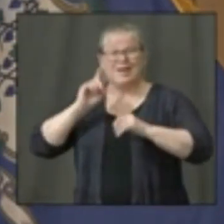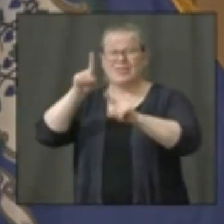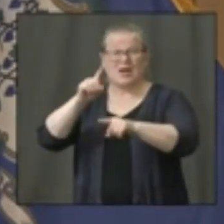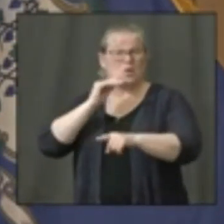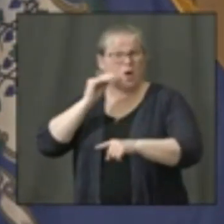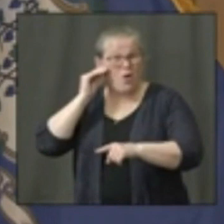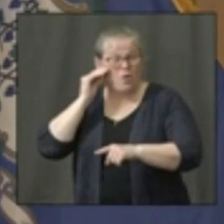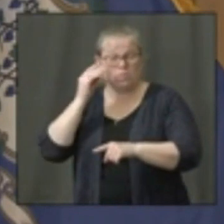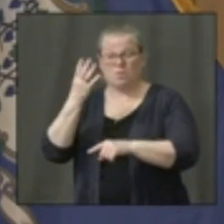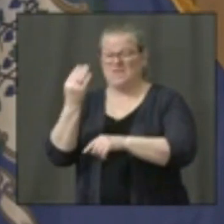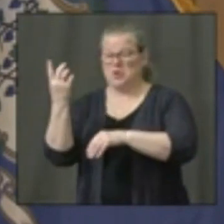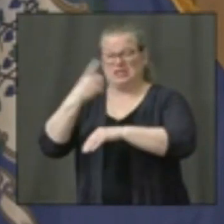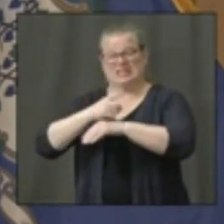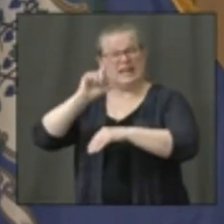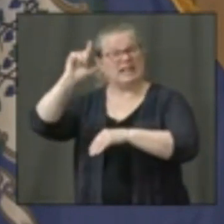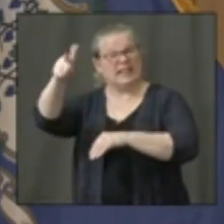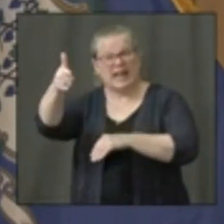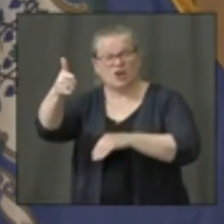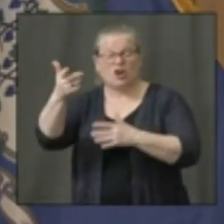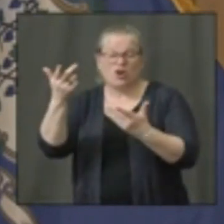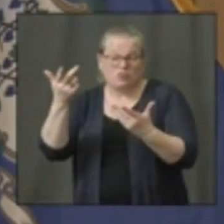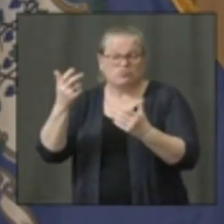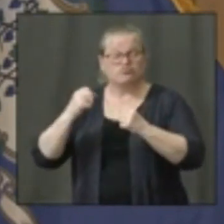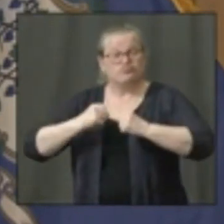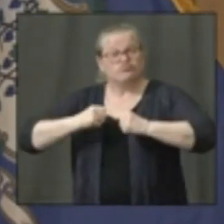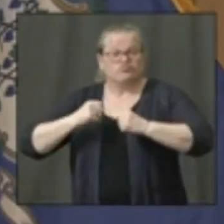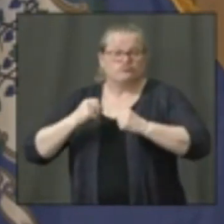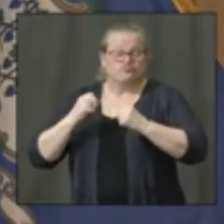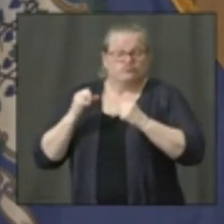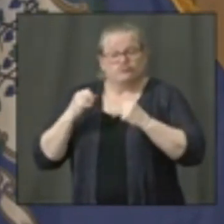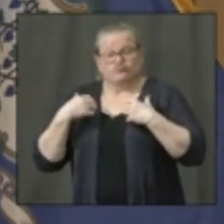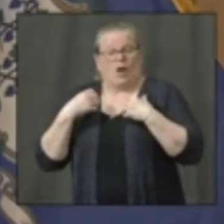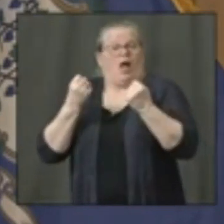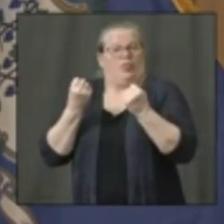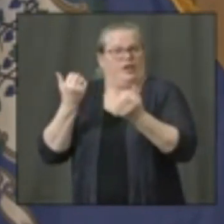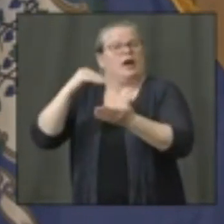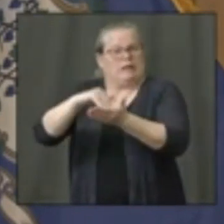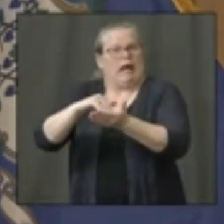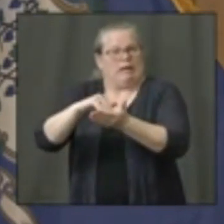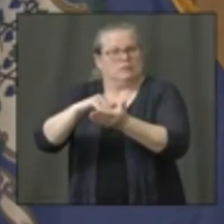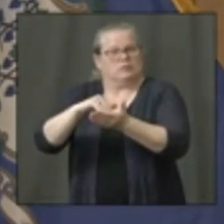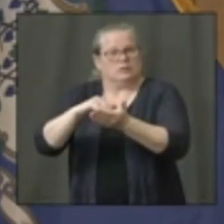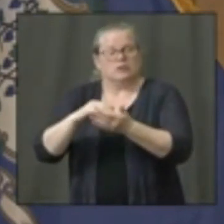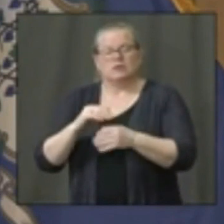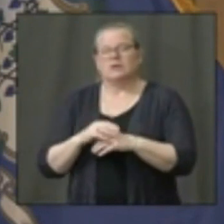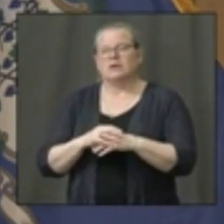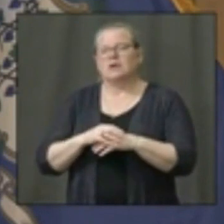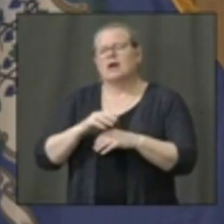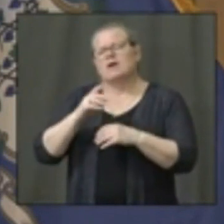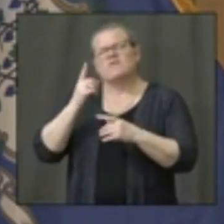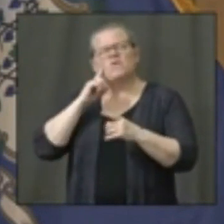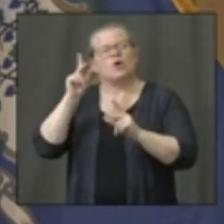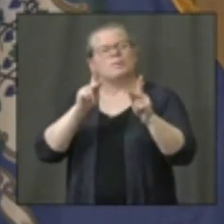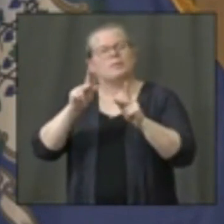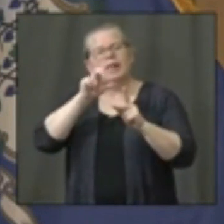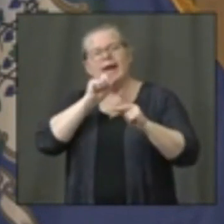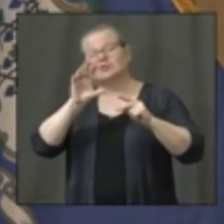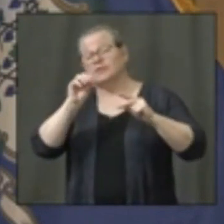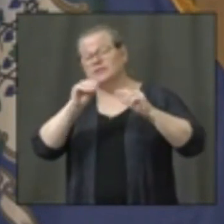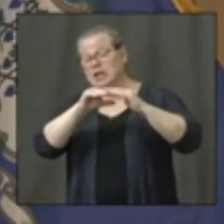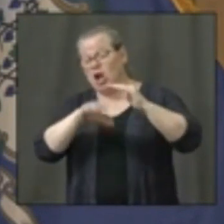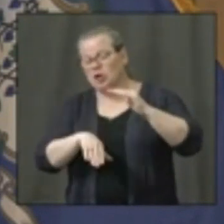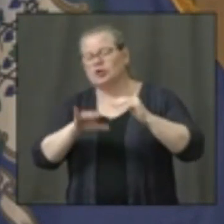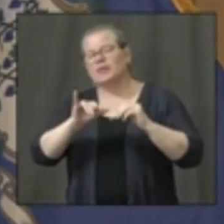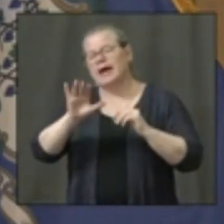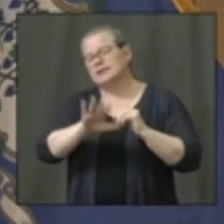they're back on the game. And that's overwhelmingly like 99% for people under the age of 50. Obviously, there's